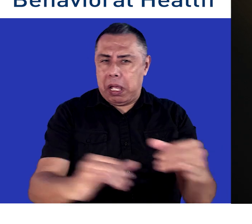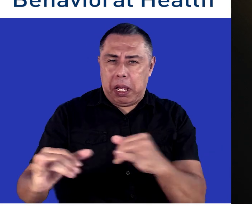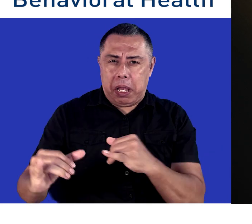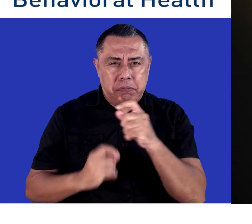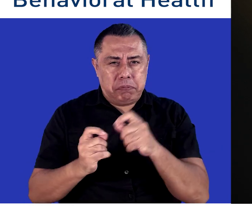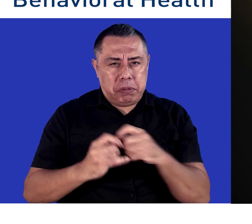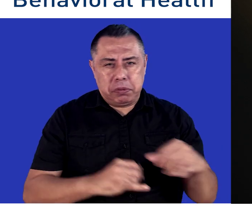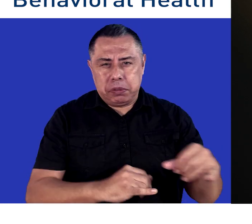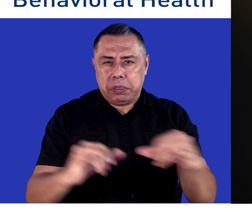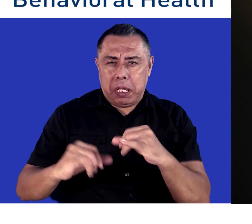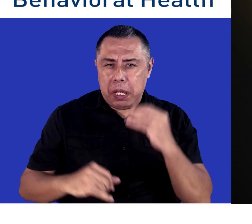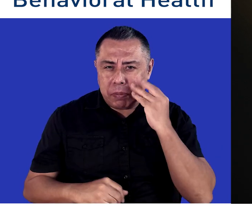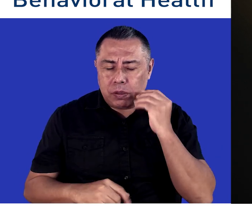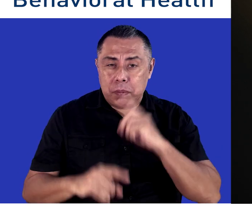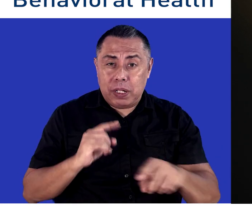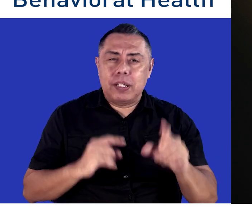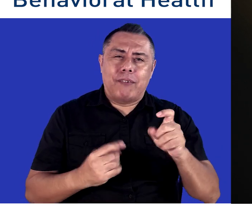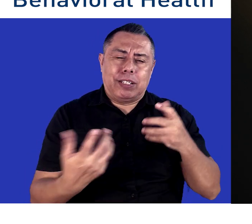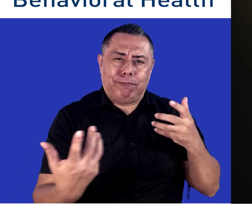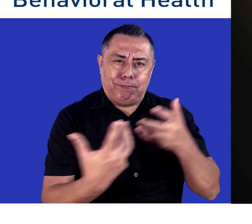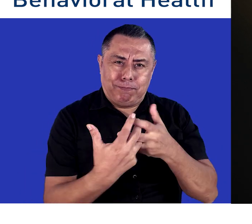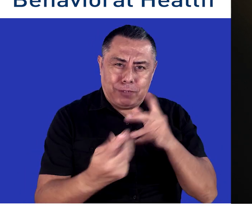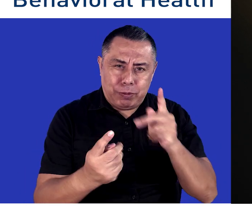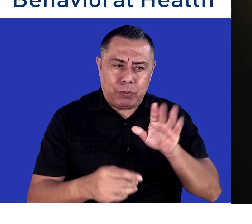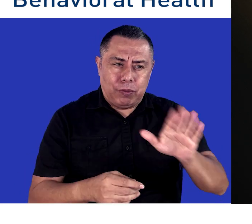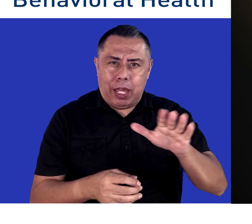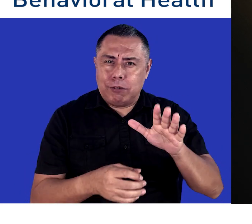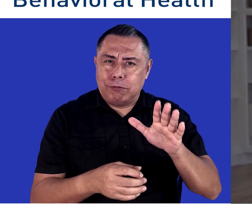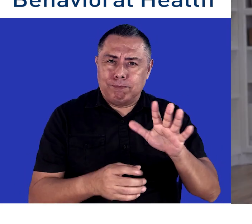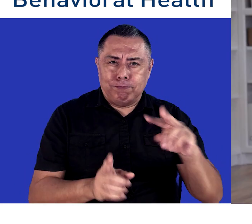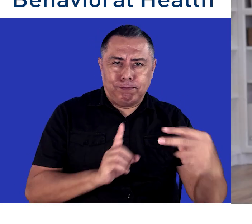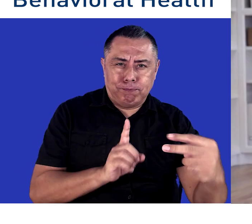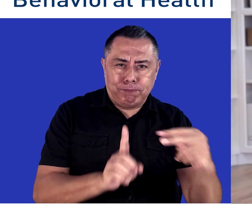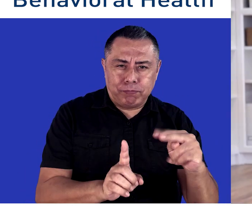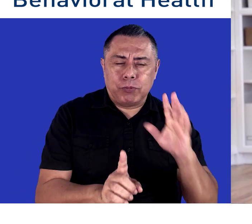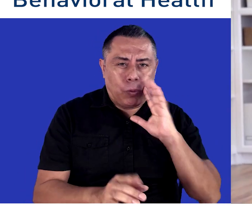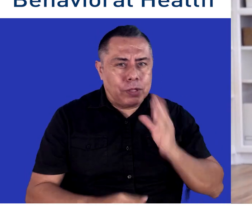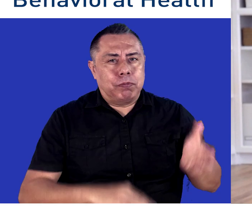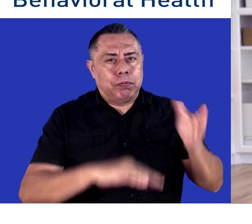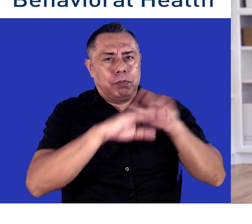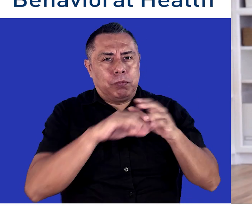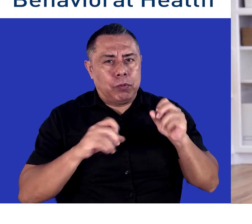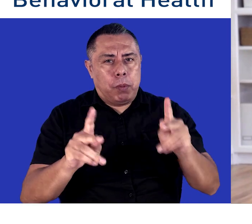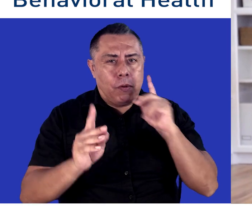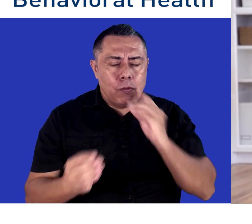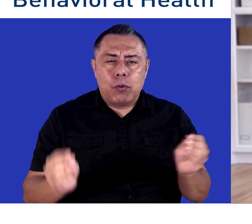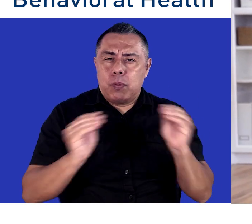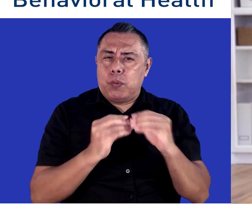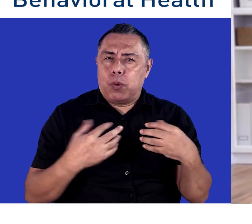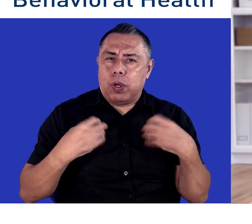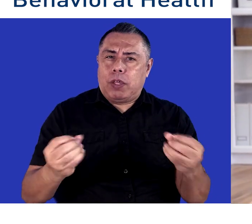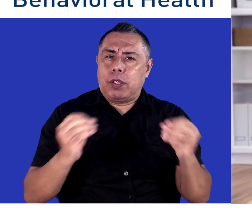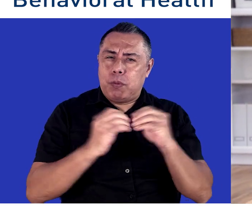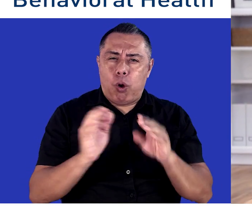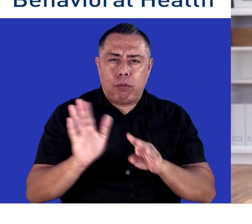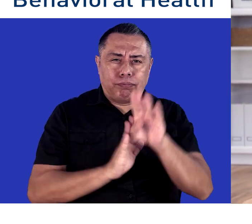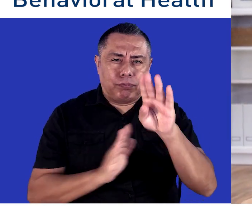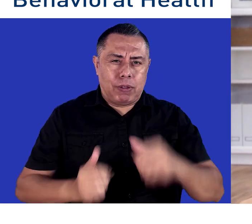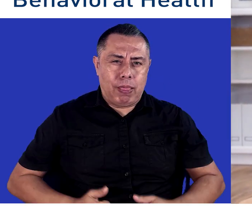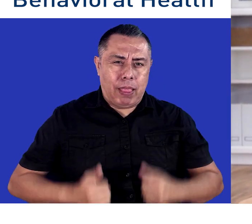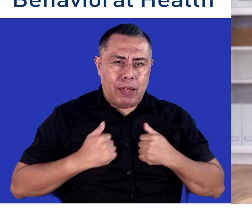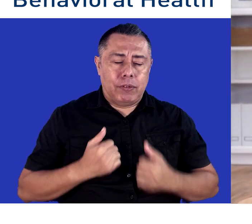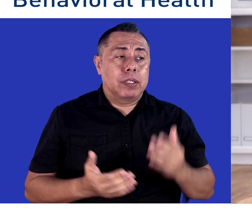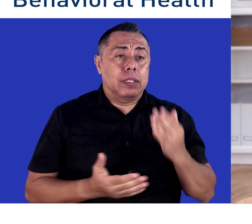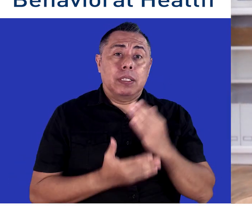and had the same experiences, but meeting people where they are increases the likelihood of opening the door for healthier and more